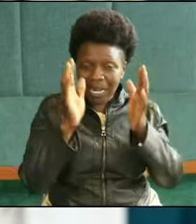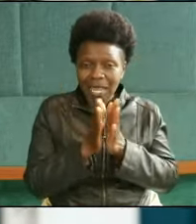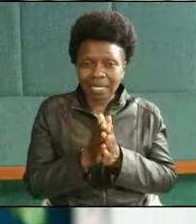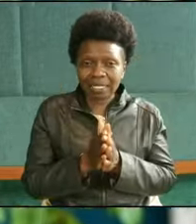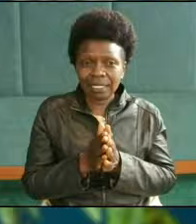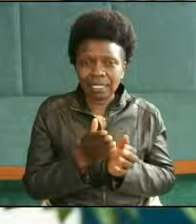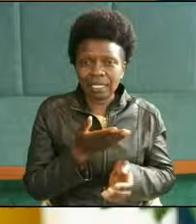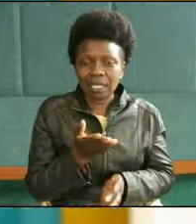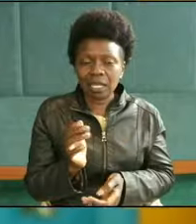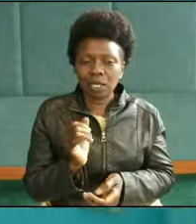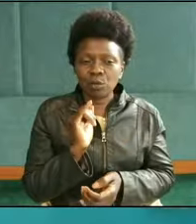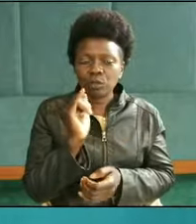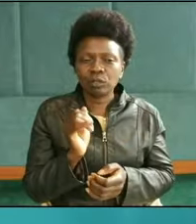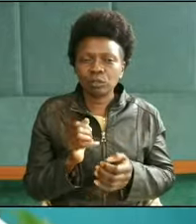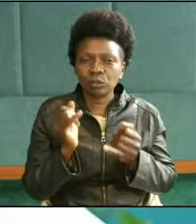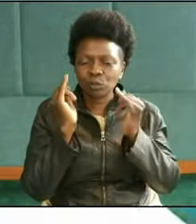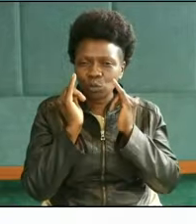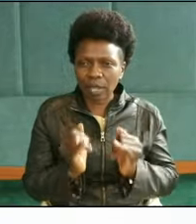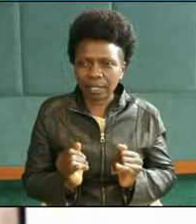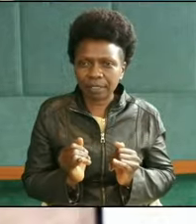And they will try to tempt you.